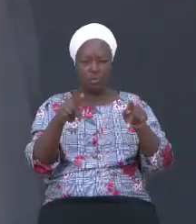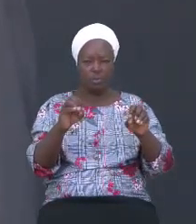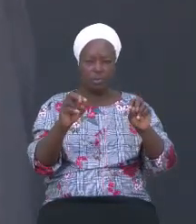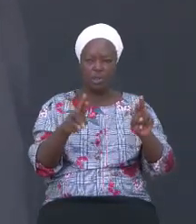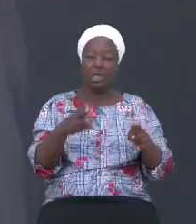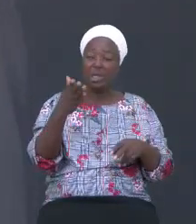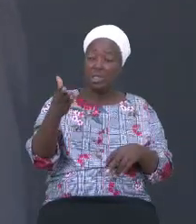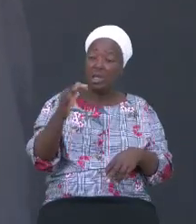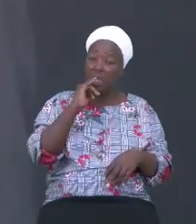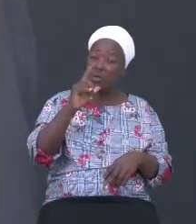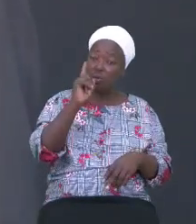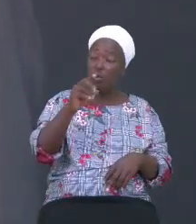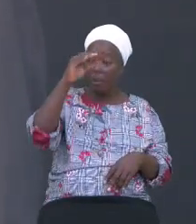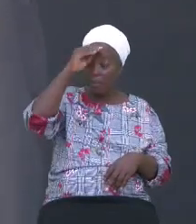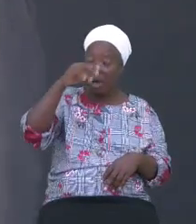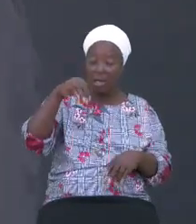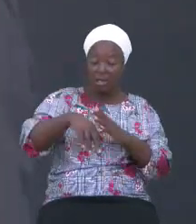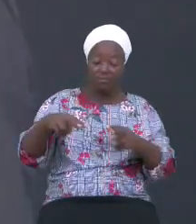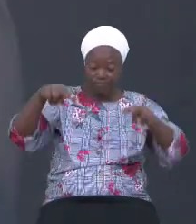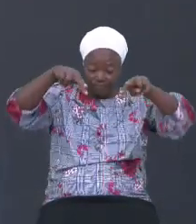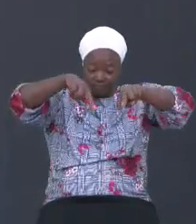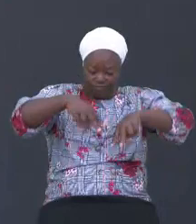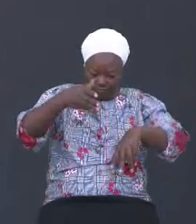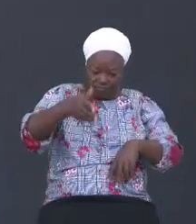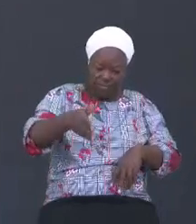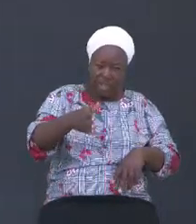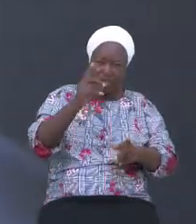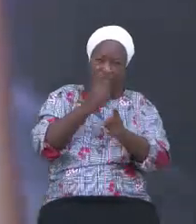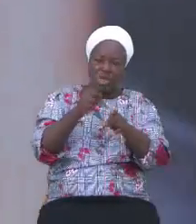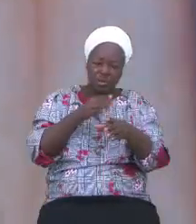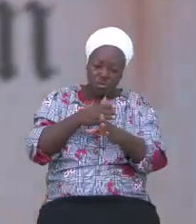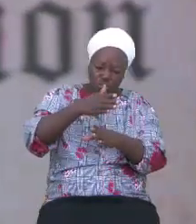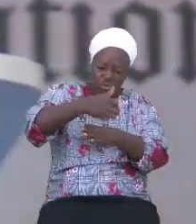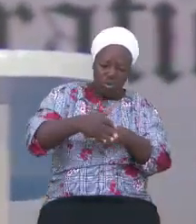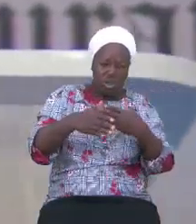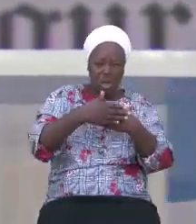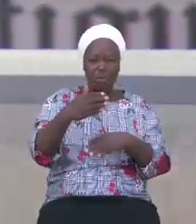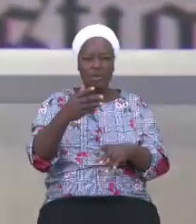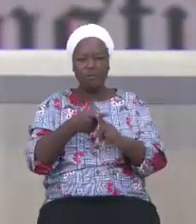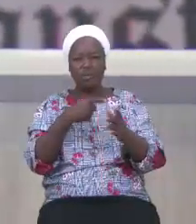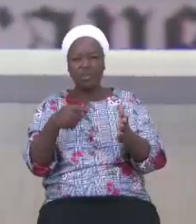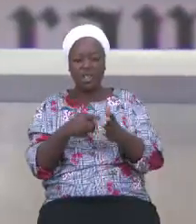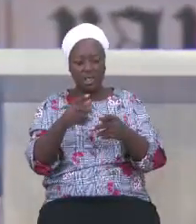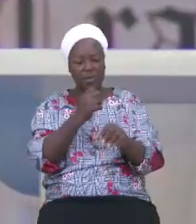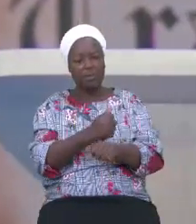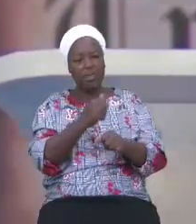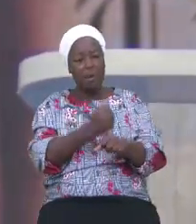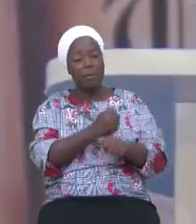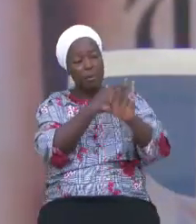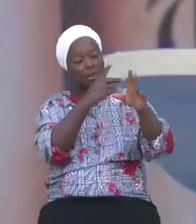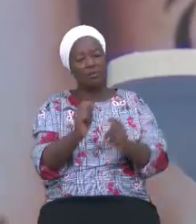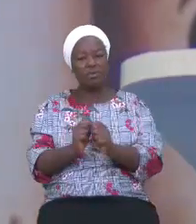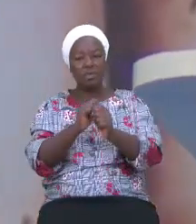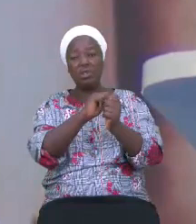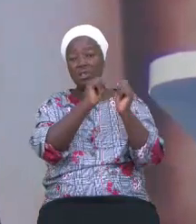man down the valley there. Just as you cross away from this mount of transfiguration, the man